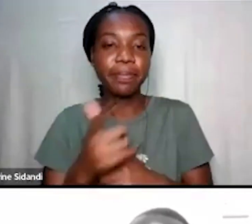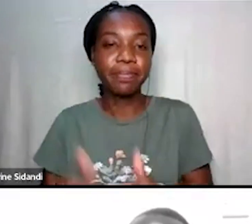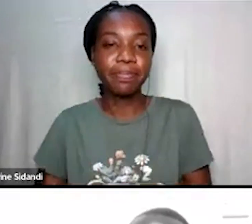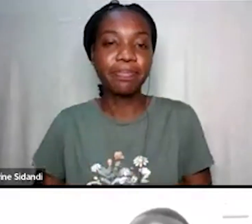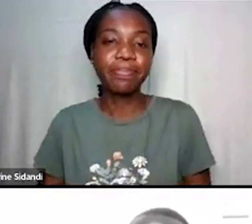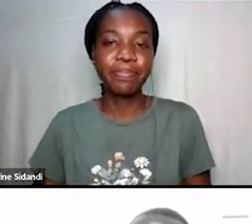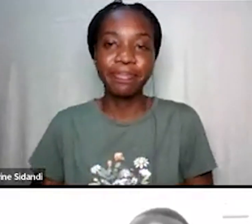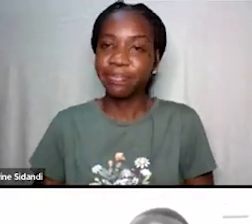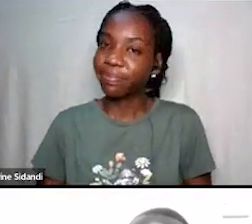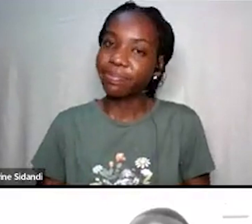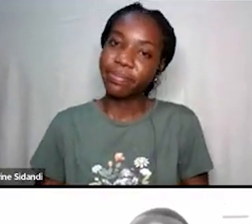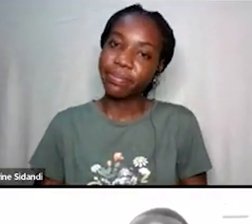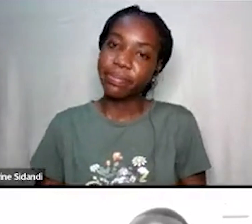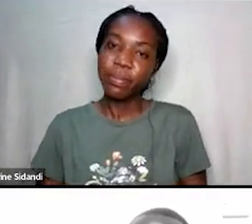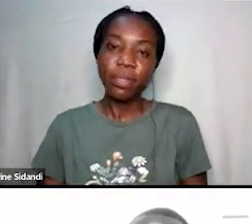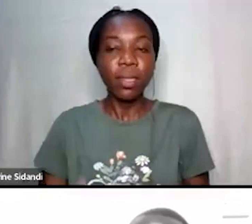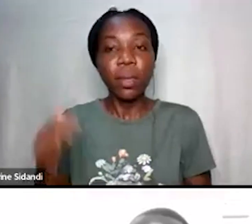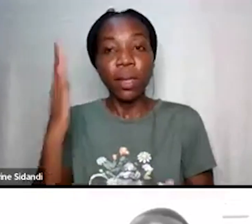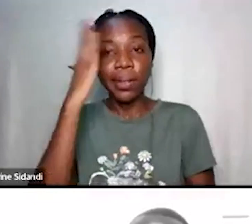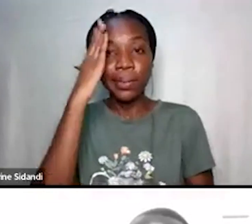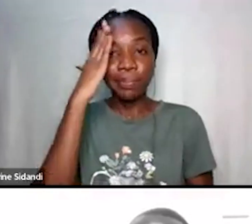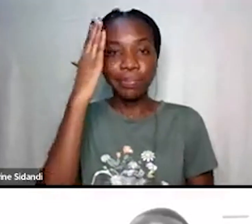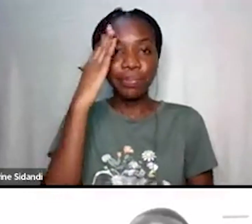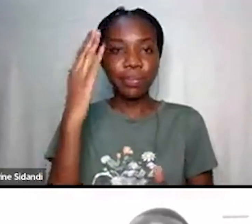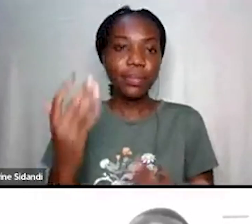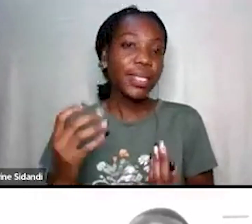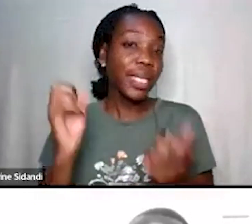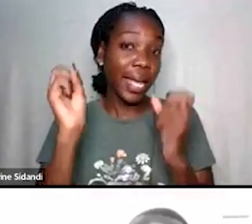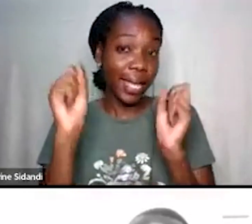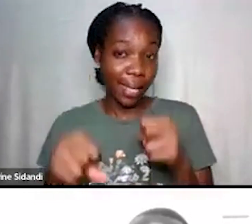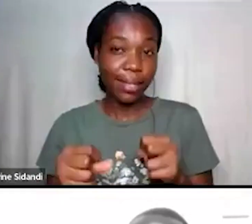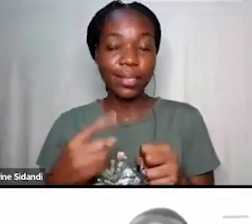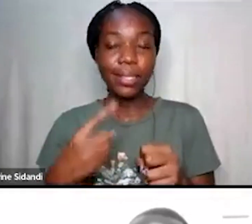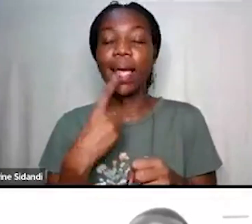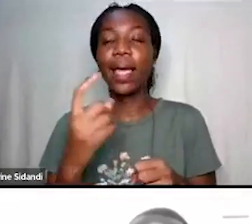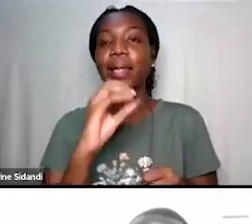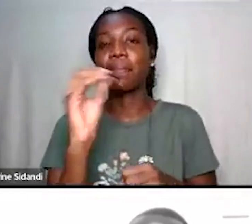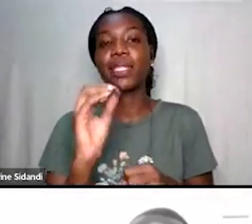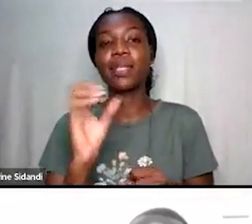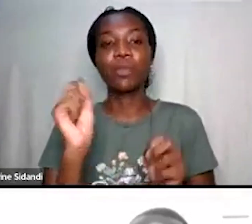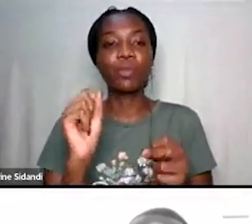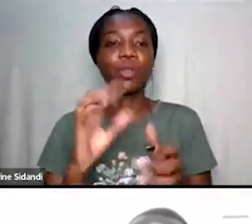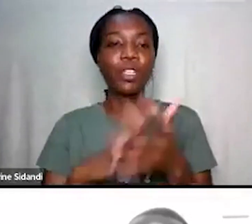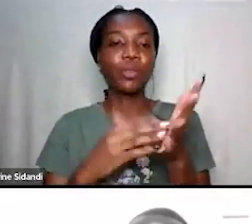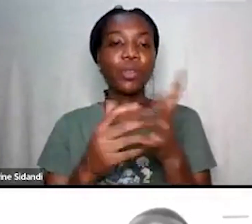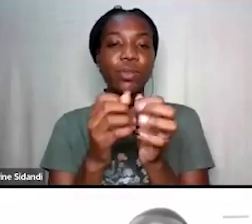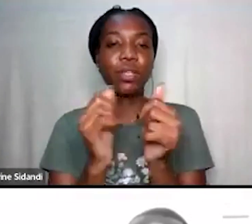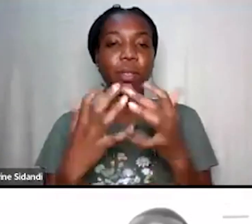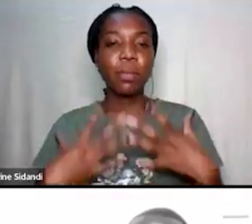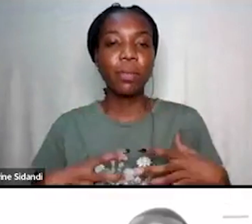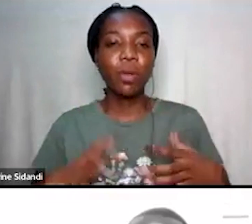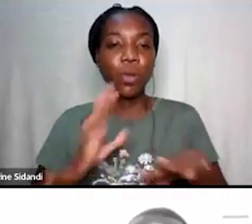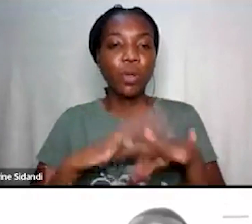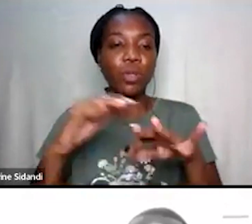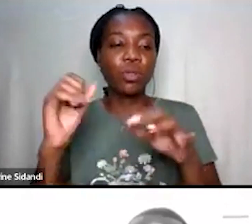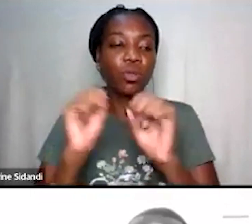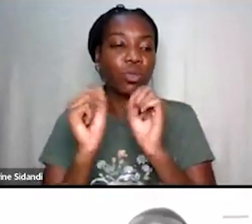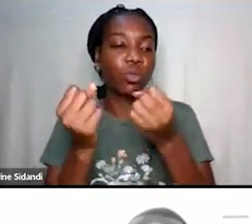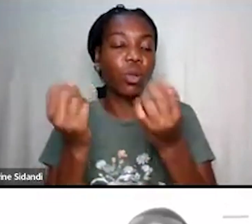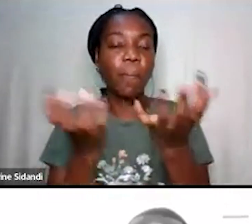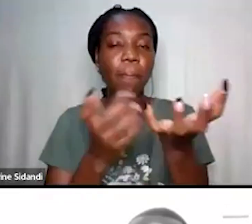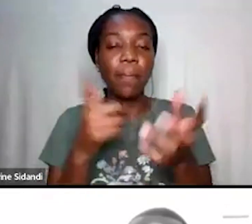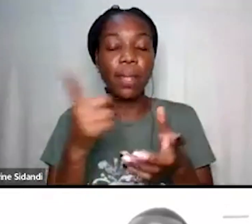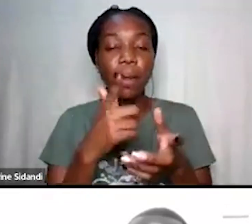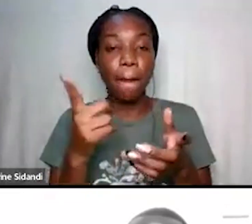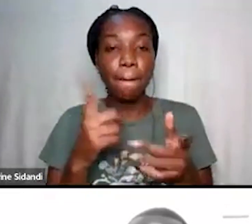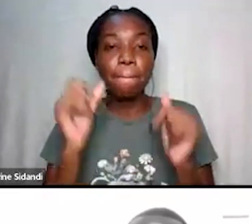You know what? That is, yes, 100% you can network with people on social media. Now, of course,